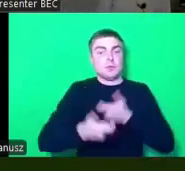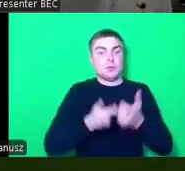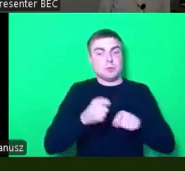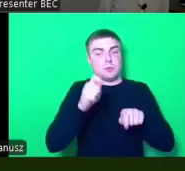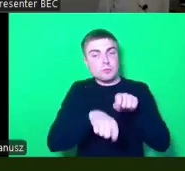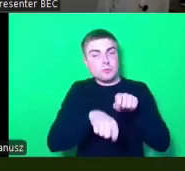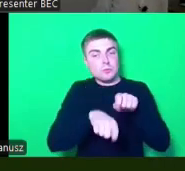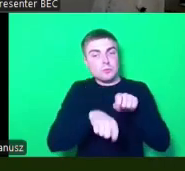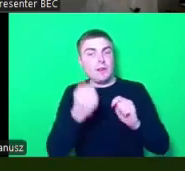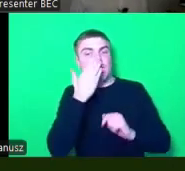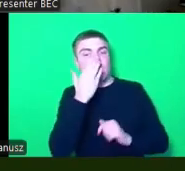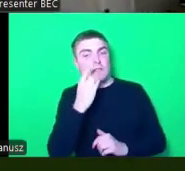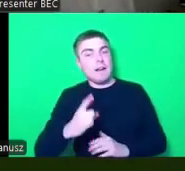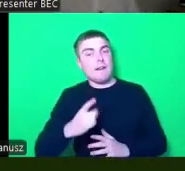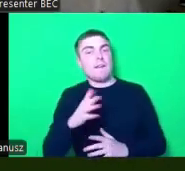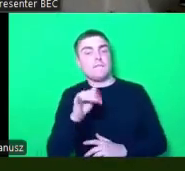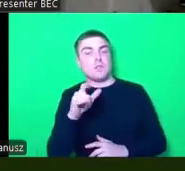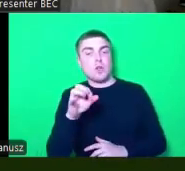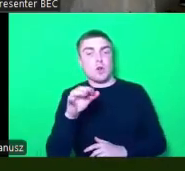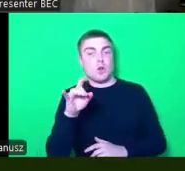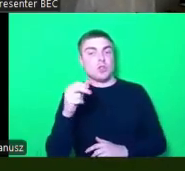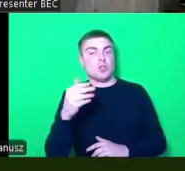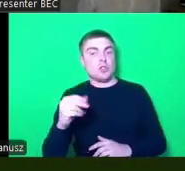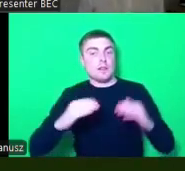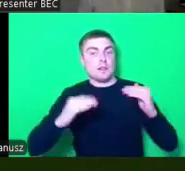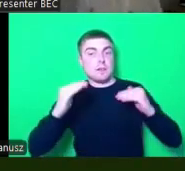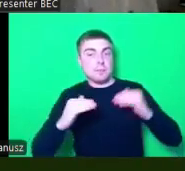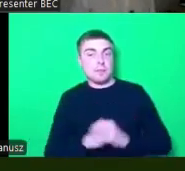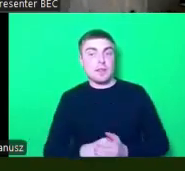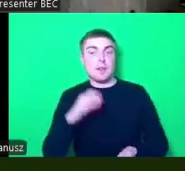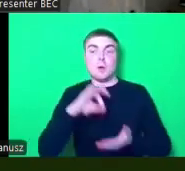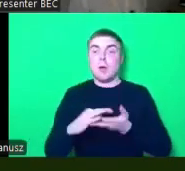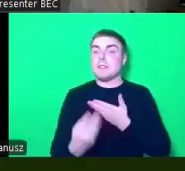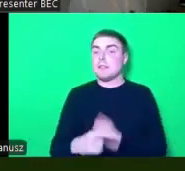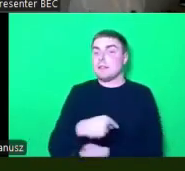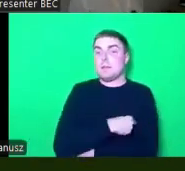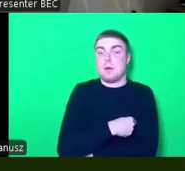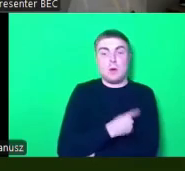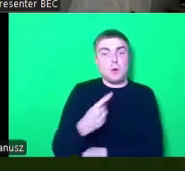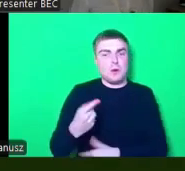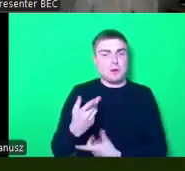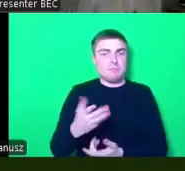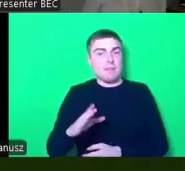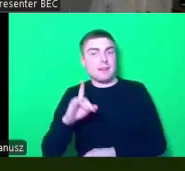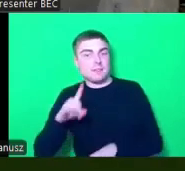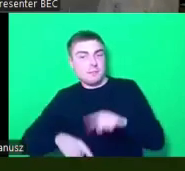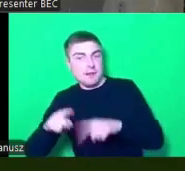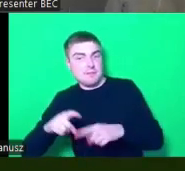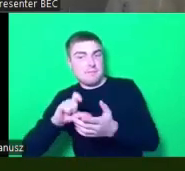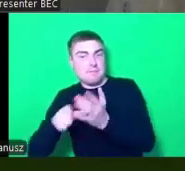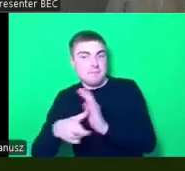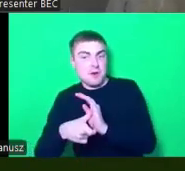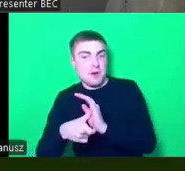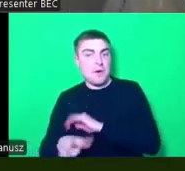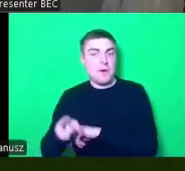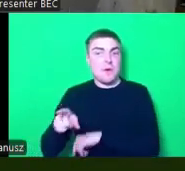and defined as the air temperature of a standardized room that would generate the same temperature perception as the observed